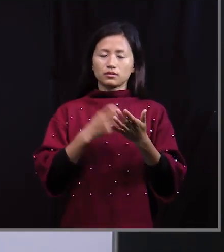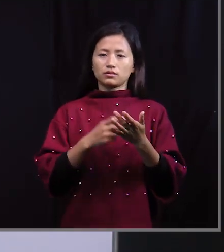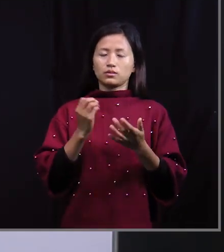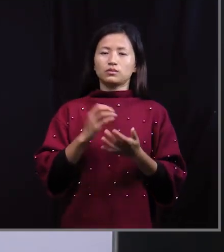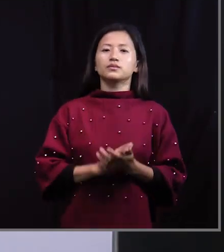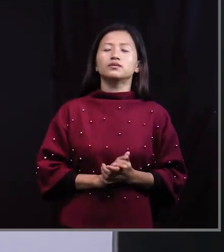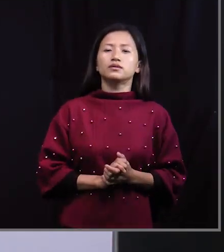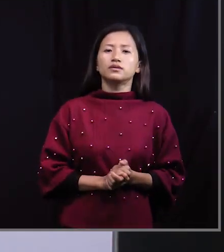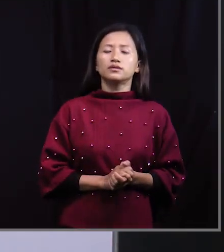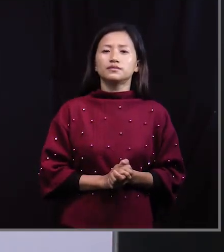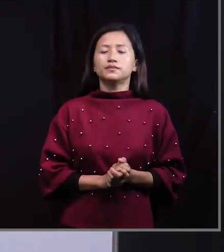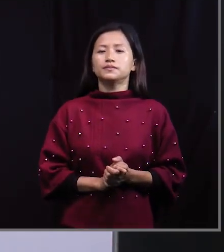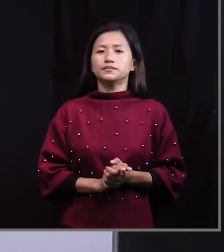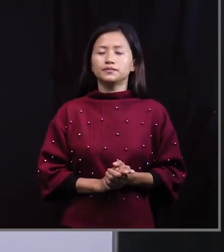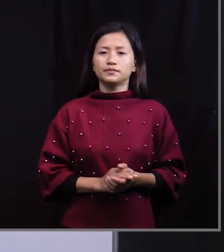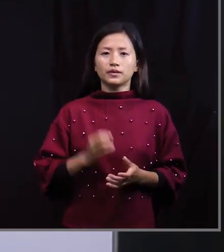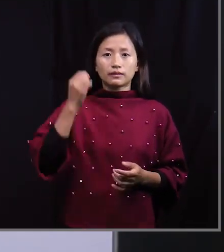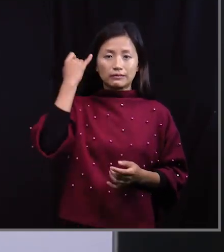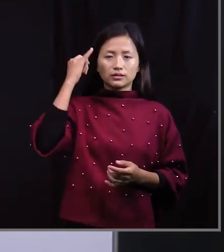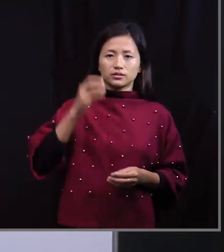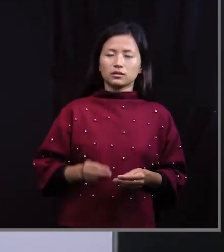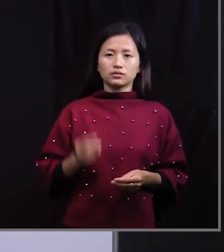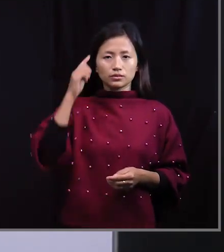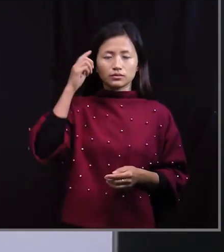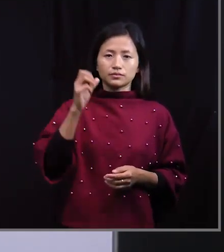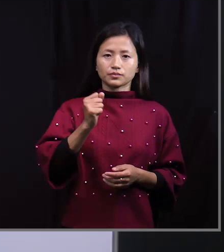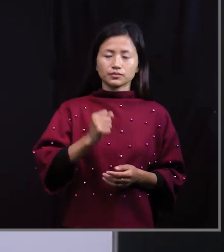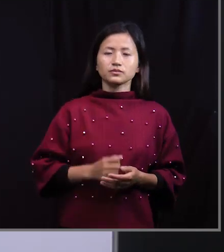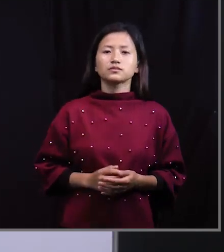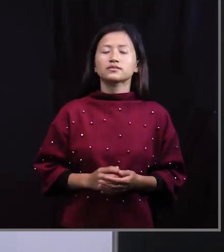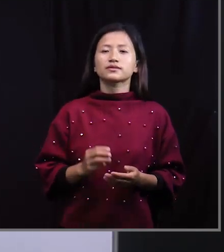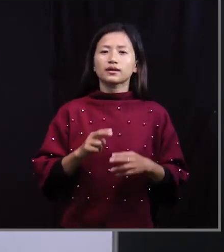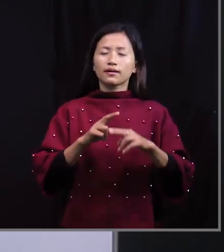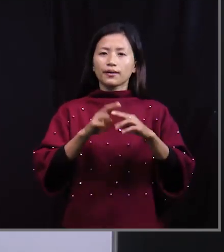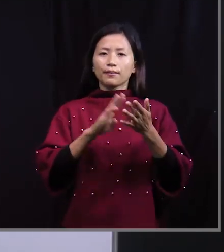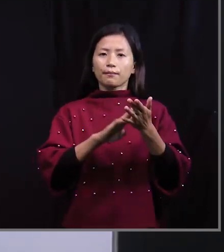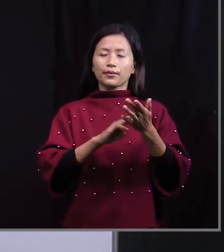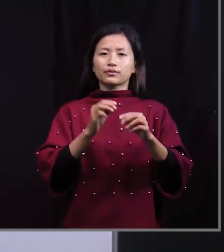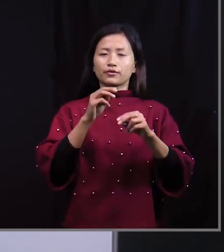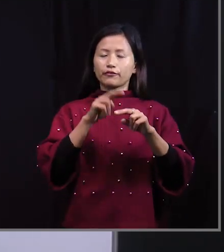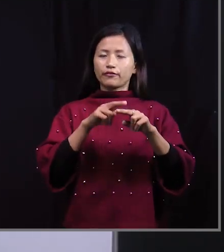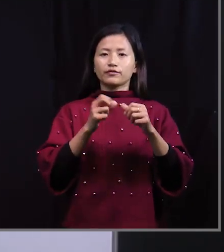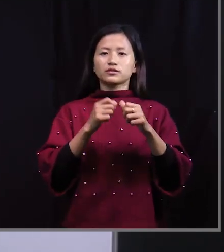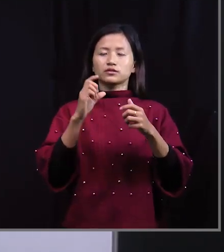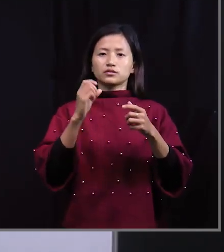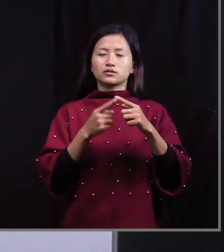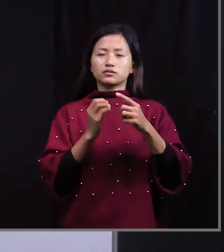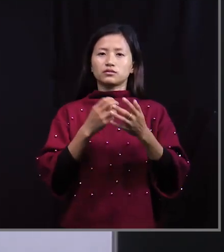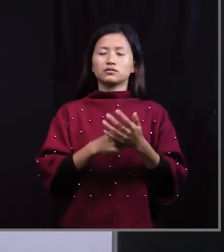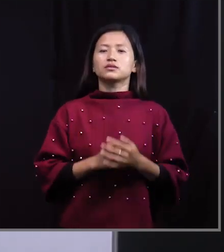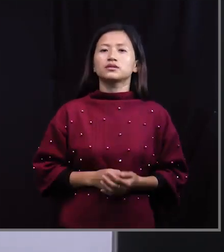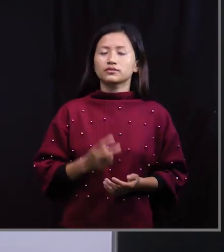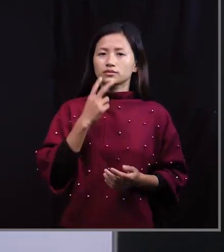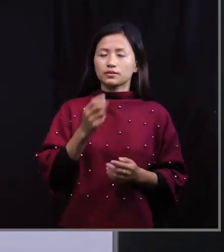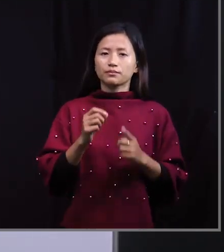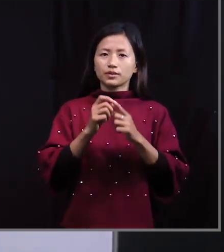factors. Here I will give you an idea how to remember the macro environmental factors. It is very easy, just remember the word pastel.